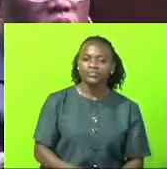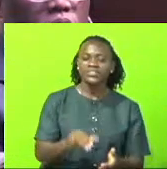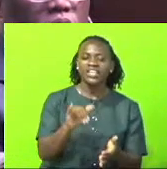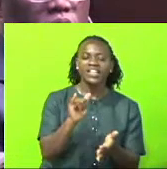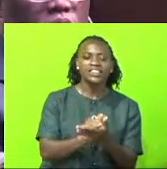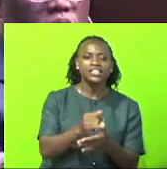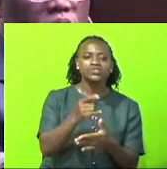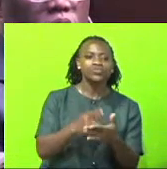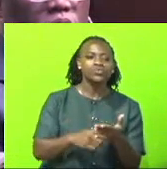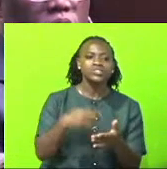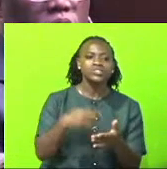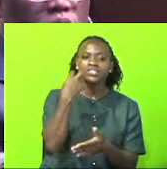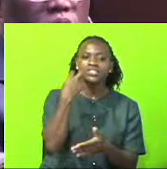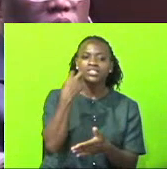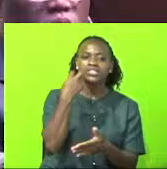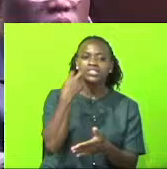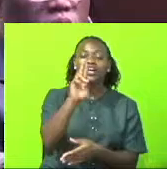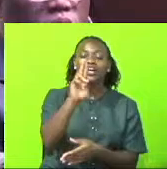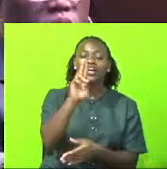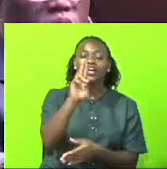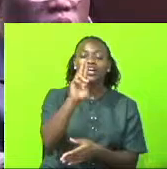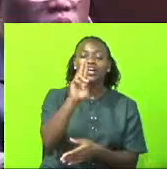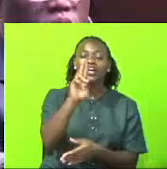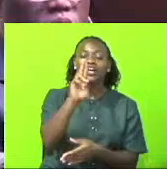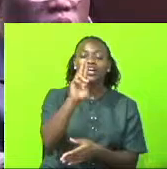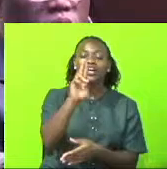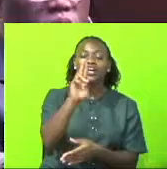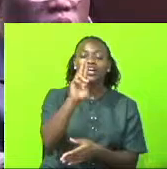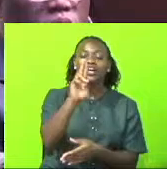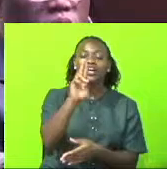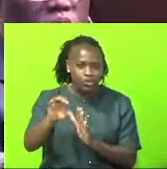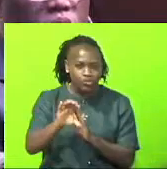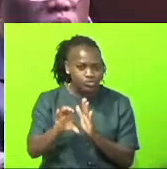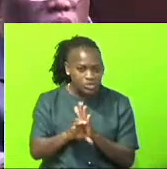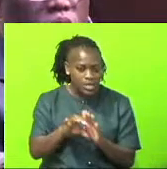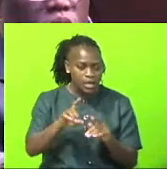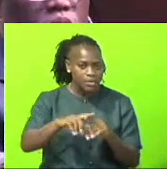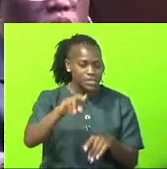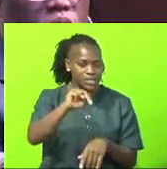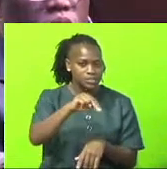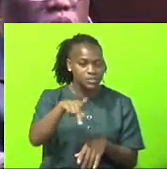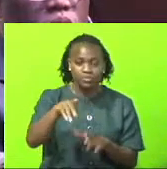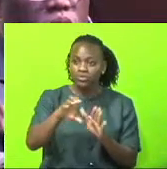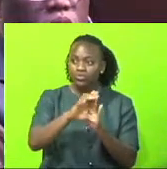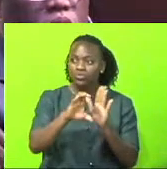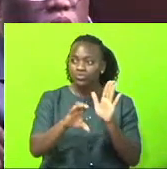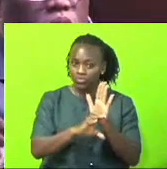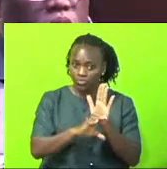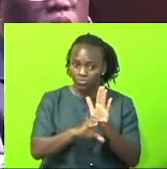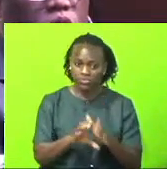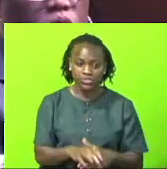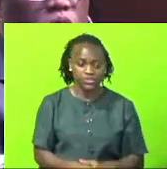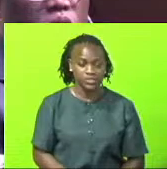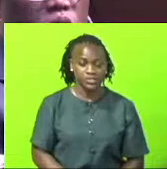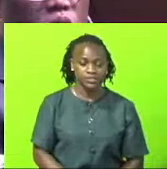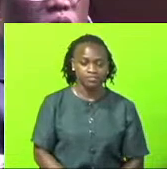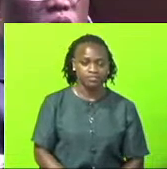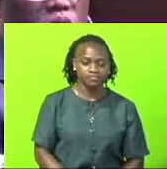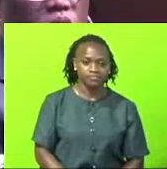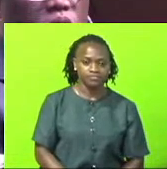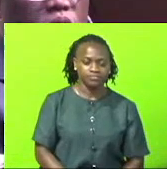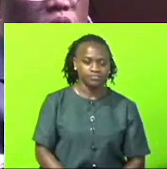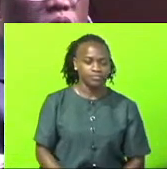Okwe was referring to, not any other constitution. Mr. Speaker, the learned former